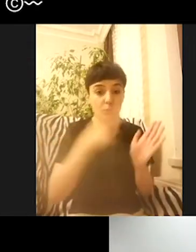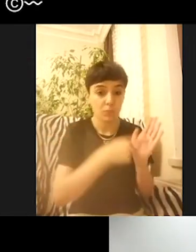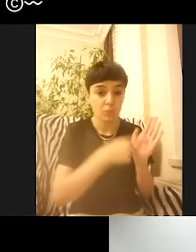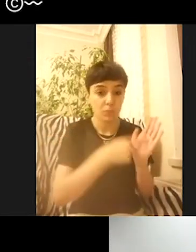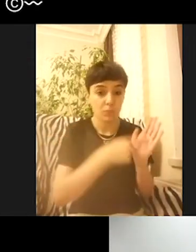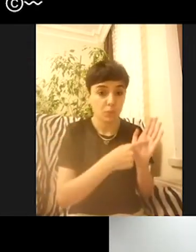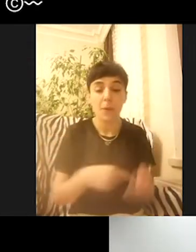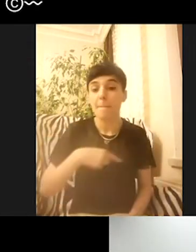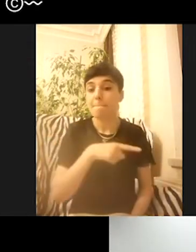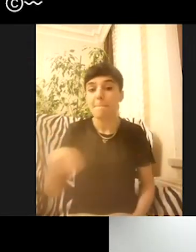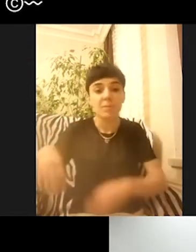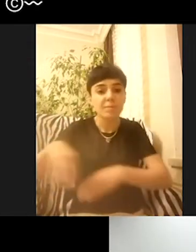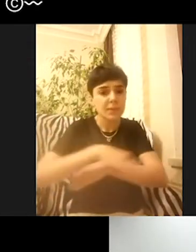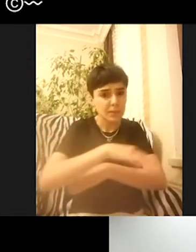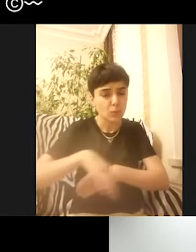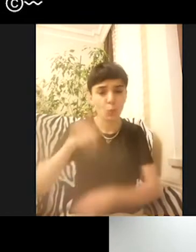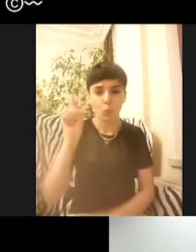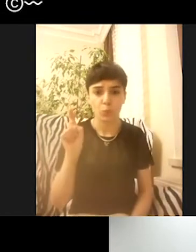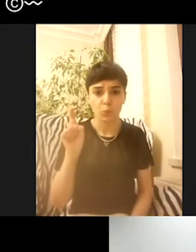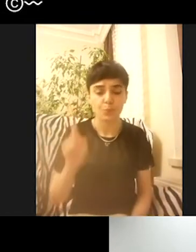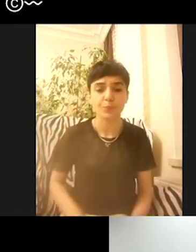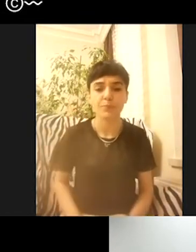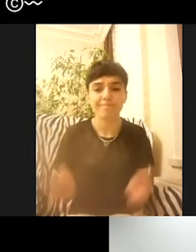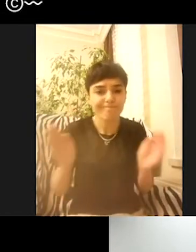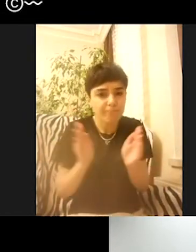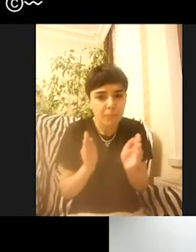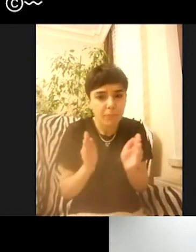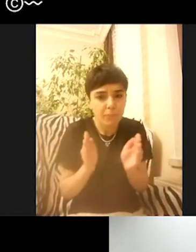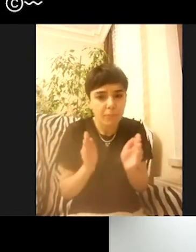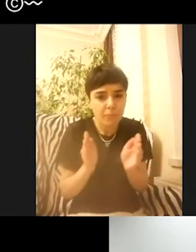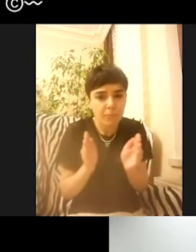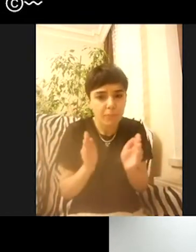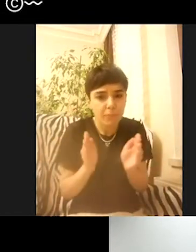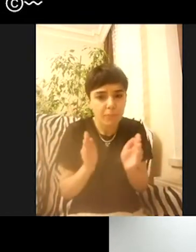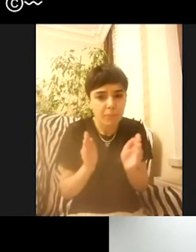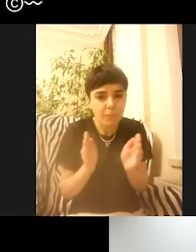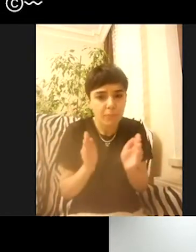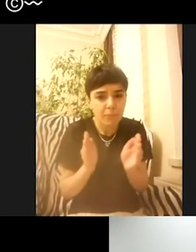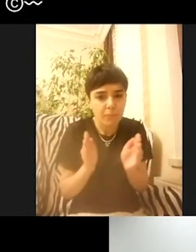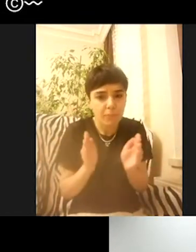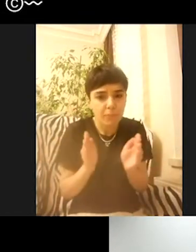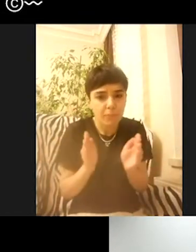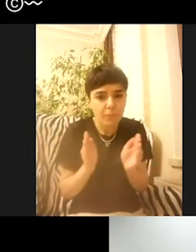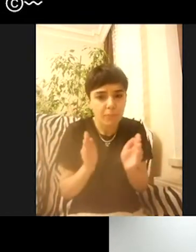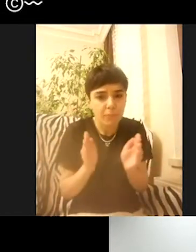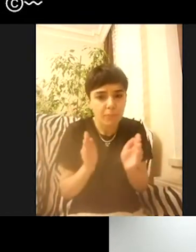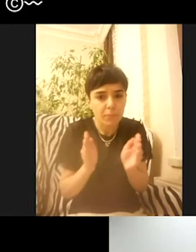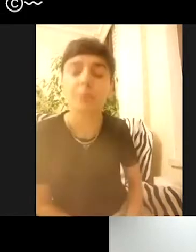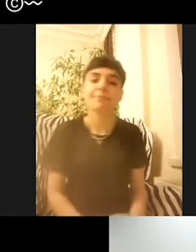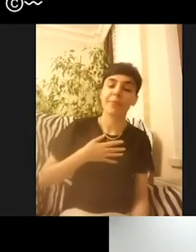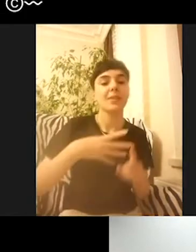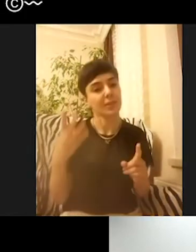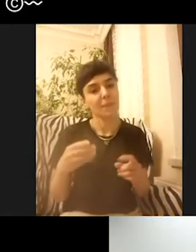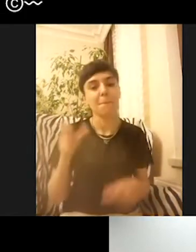So would you almost say that calling yourself LGBTQIA plus at